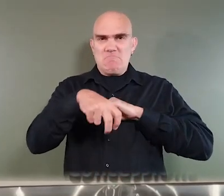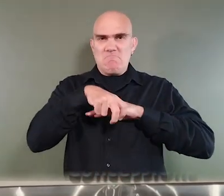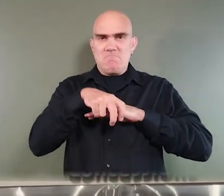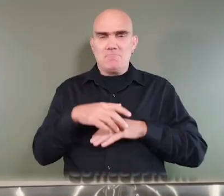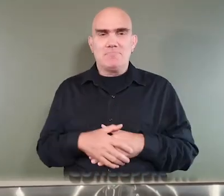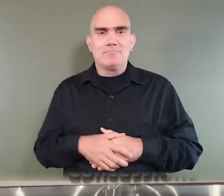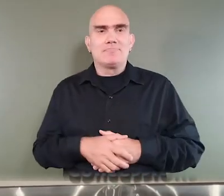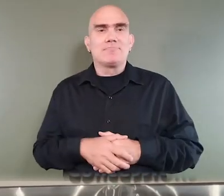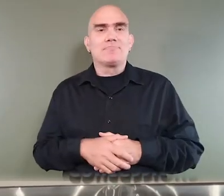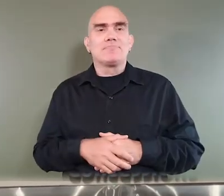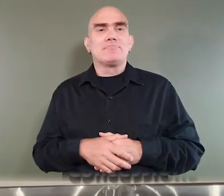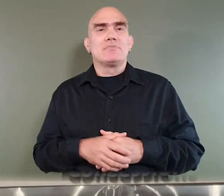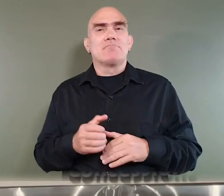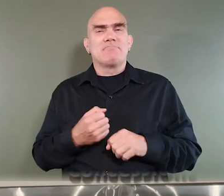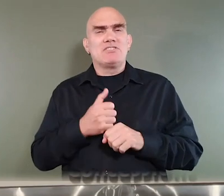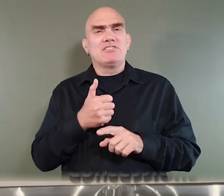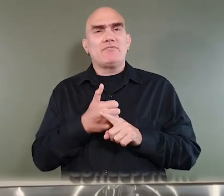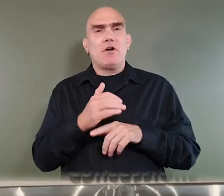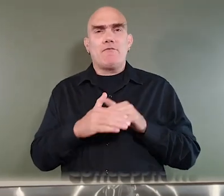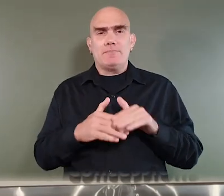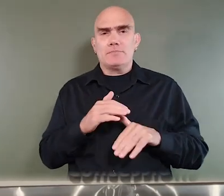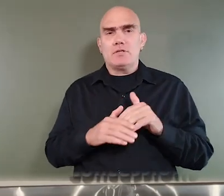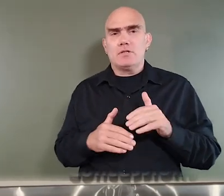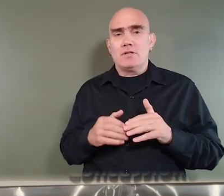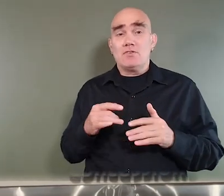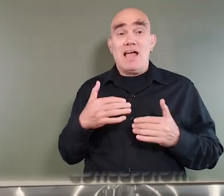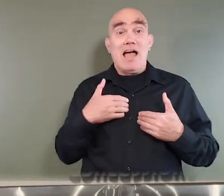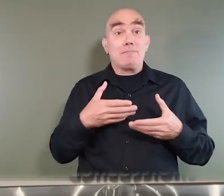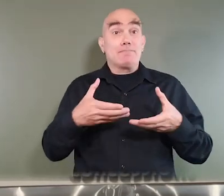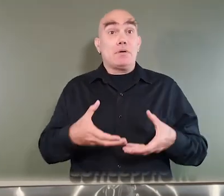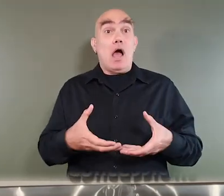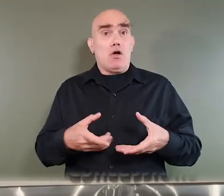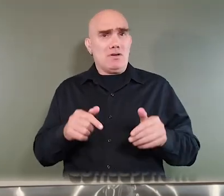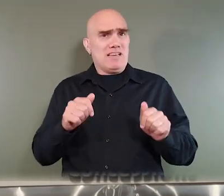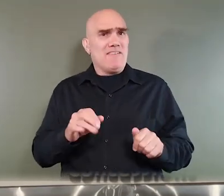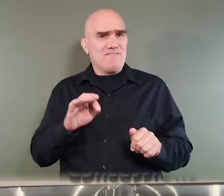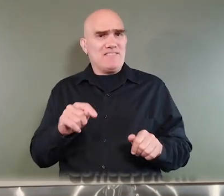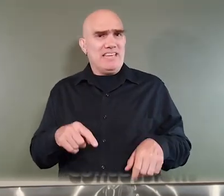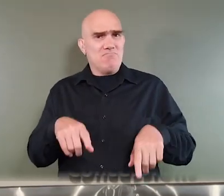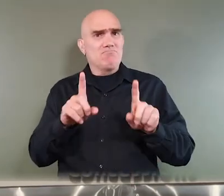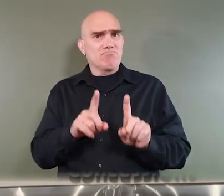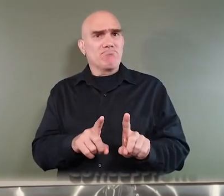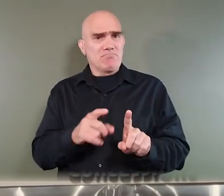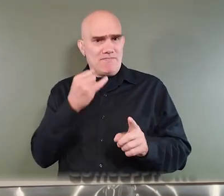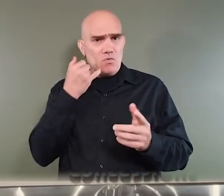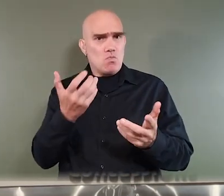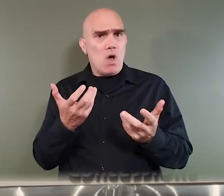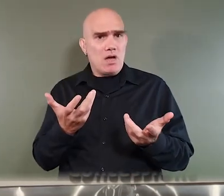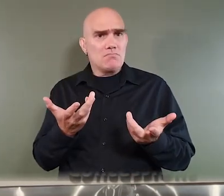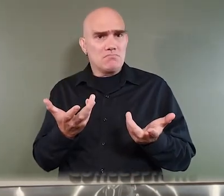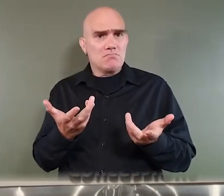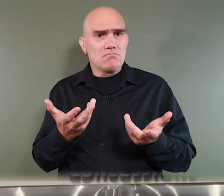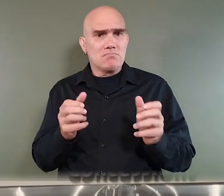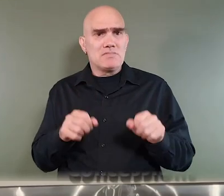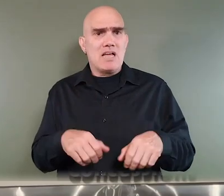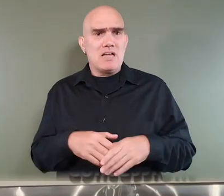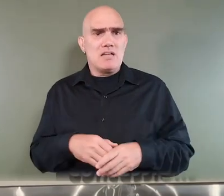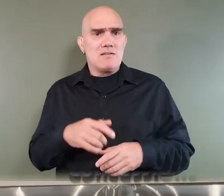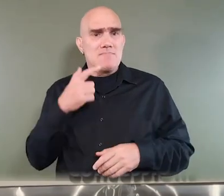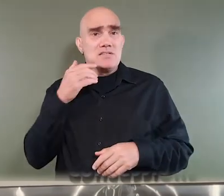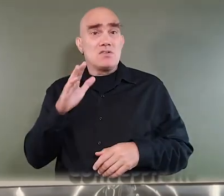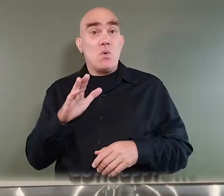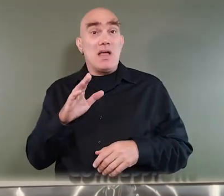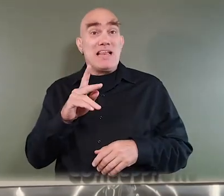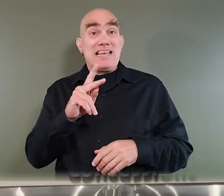Get yourself comfortable. If you have a block, you are free to put your feet up on it to rest, because having your knees bent like this